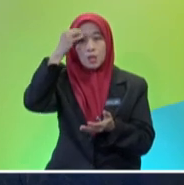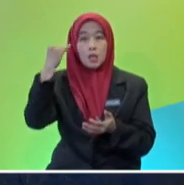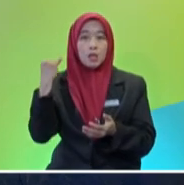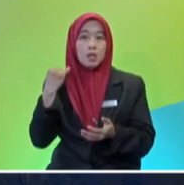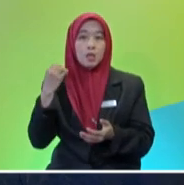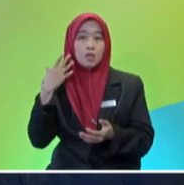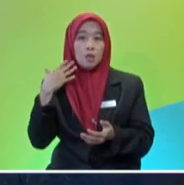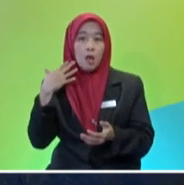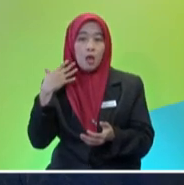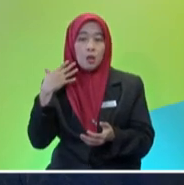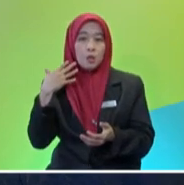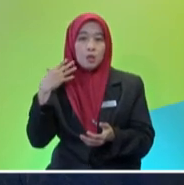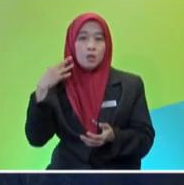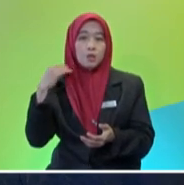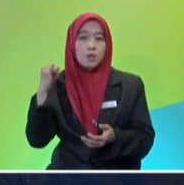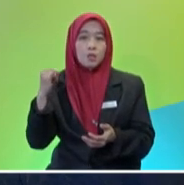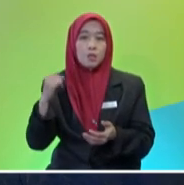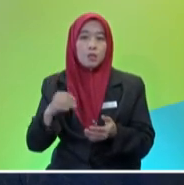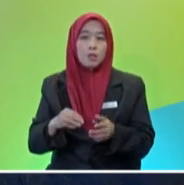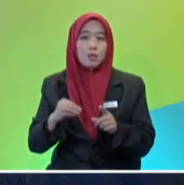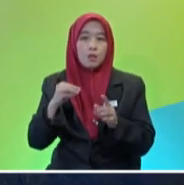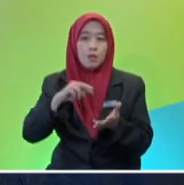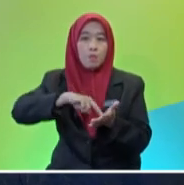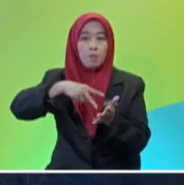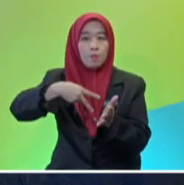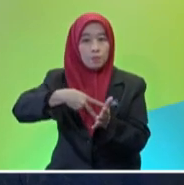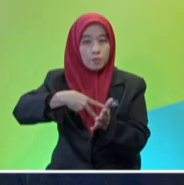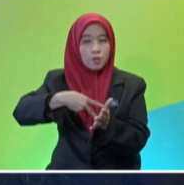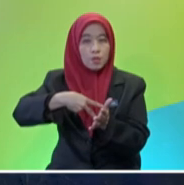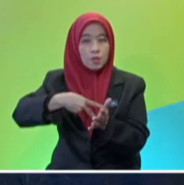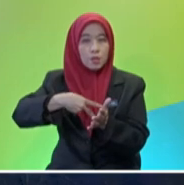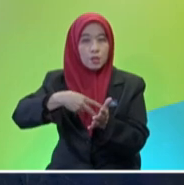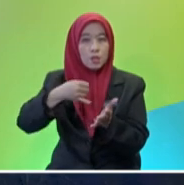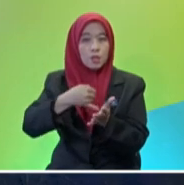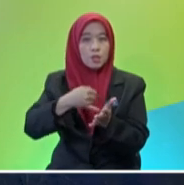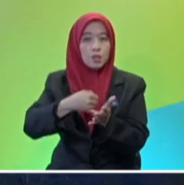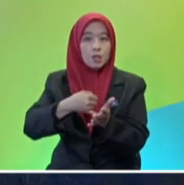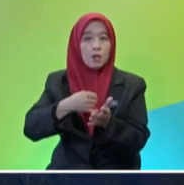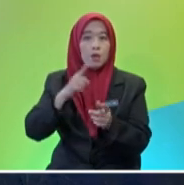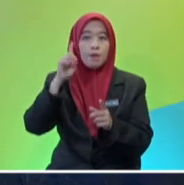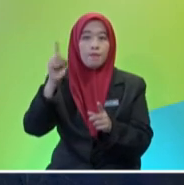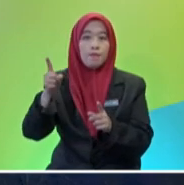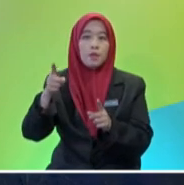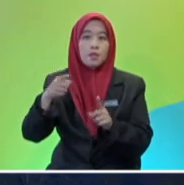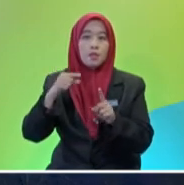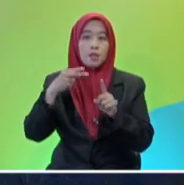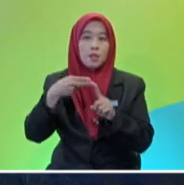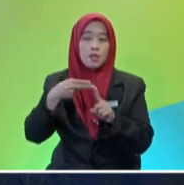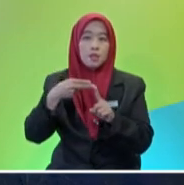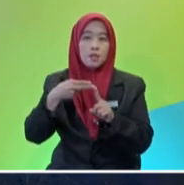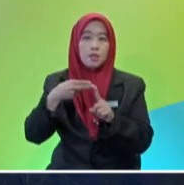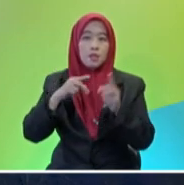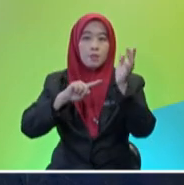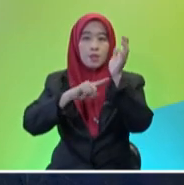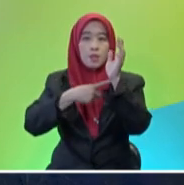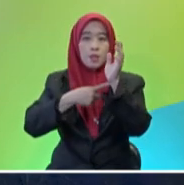sound. Okay, initial sound means, what is initial sound? It's the sound at the first letter of the word. Yes, at the beginning of